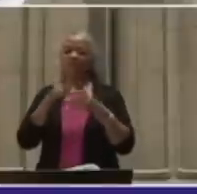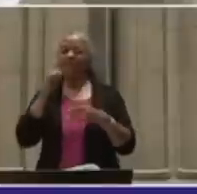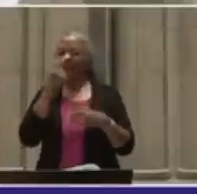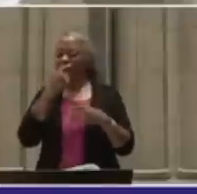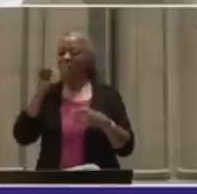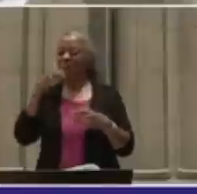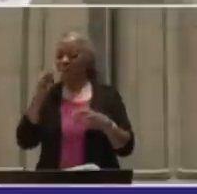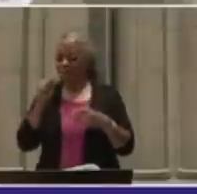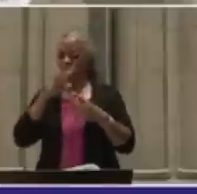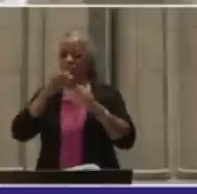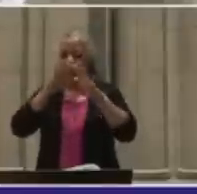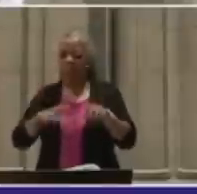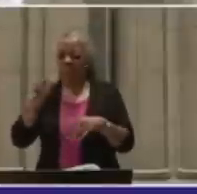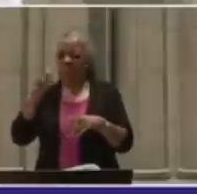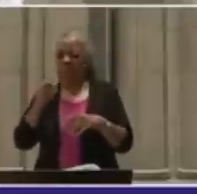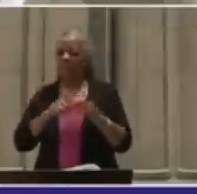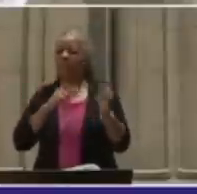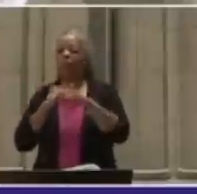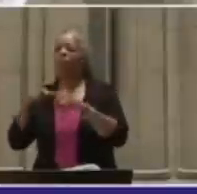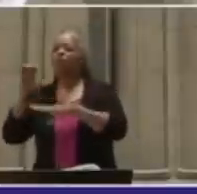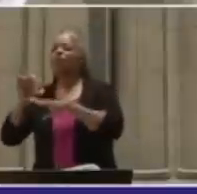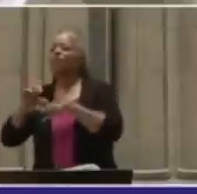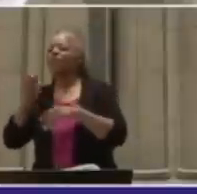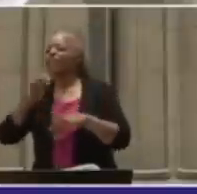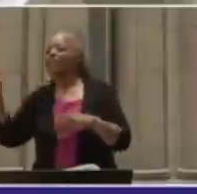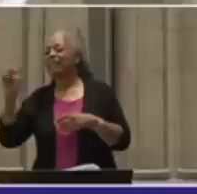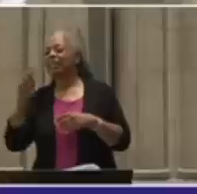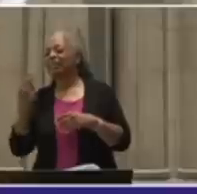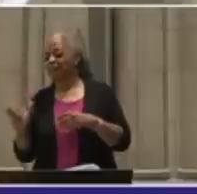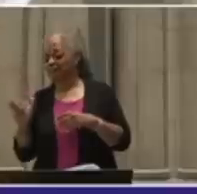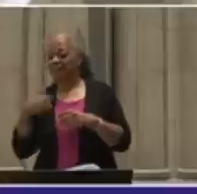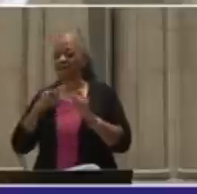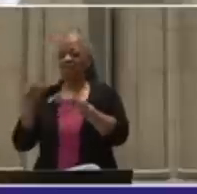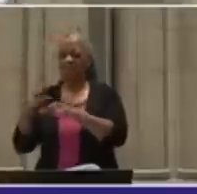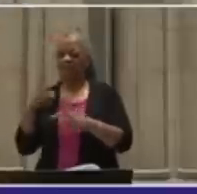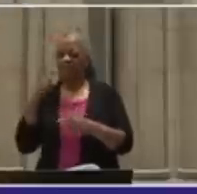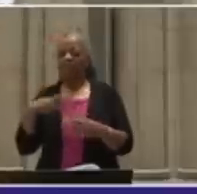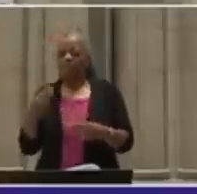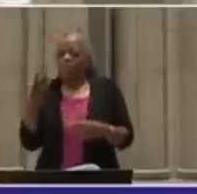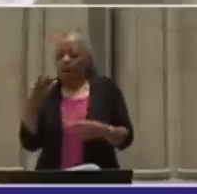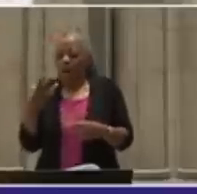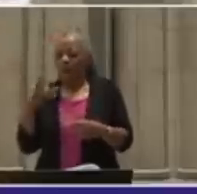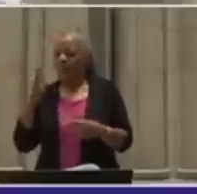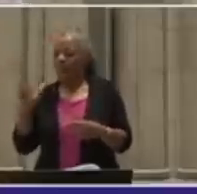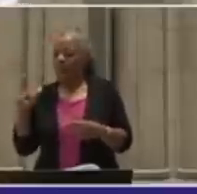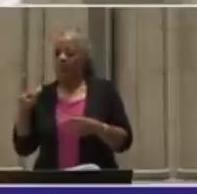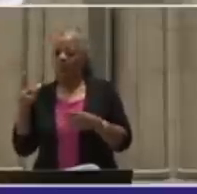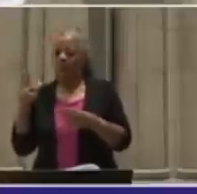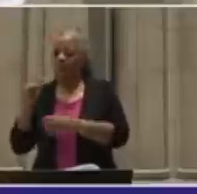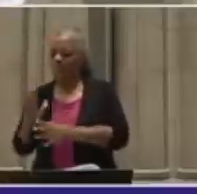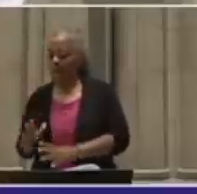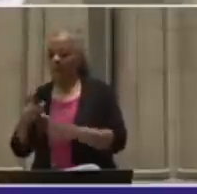with the anointing of Amos. Go with me to a church in eastern Kentucky where I've been, where I've seen white coal miners and black folk from